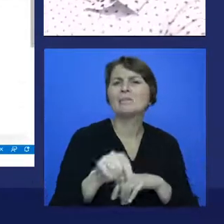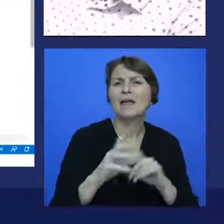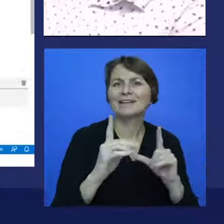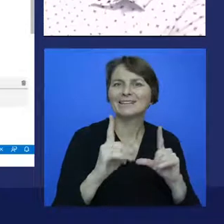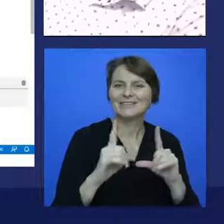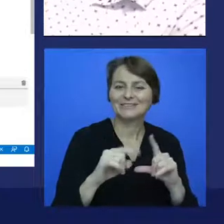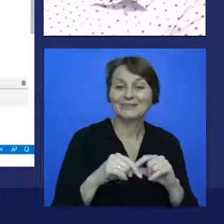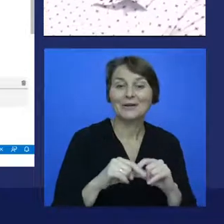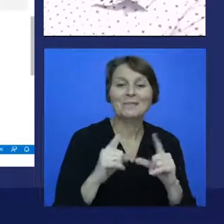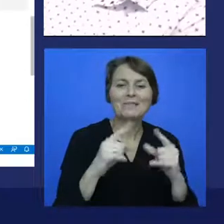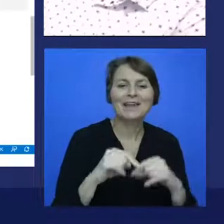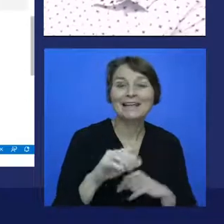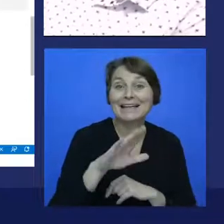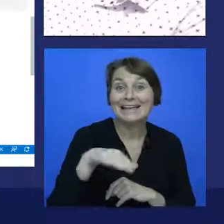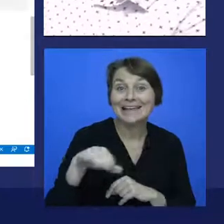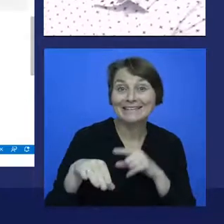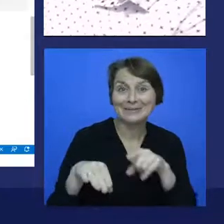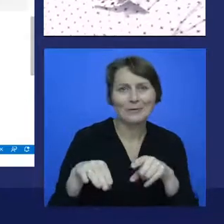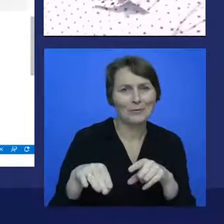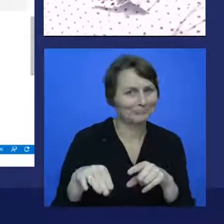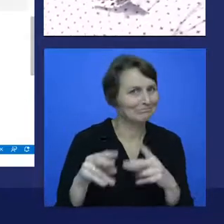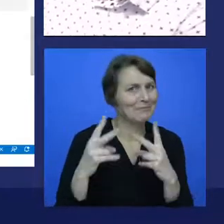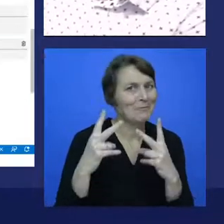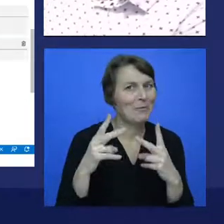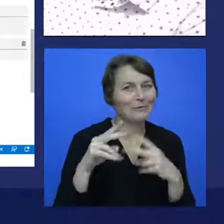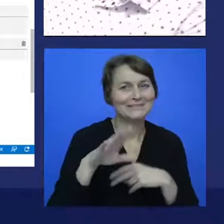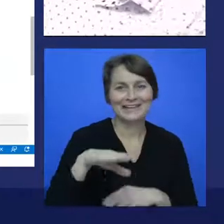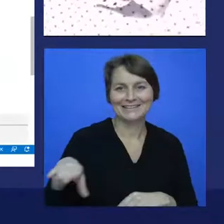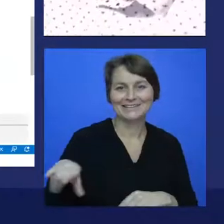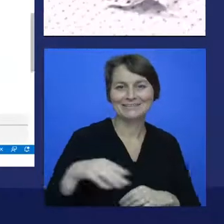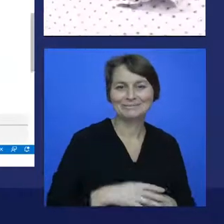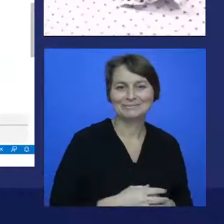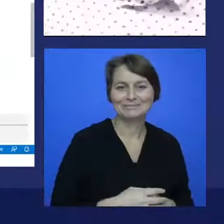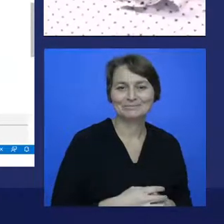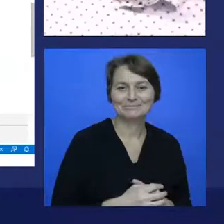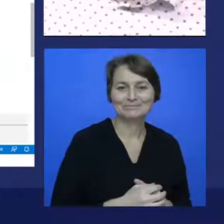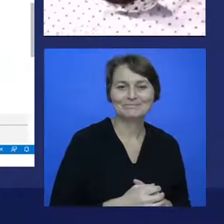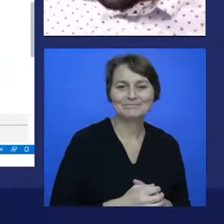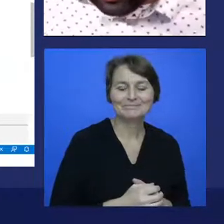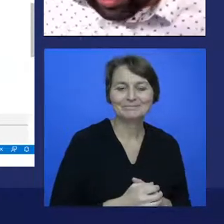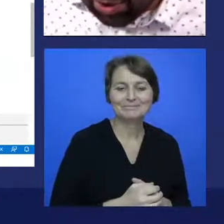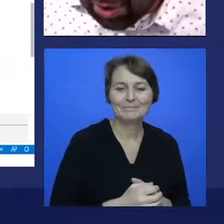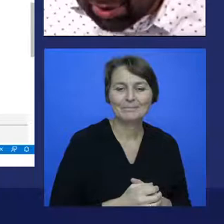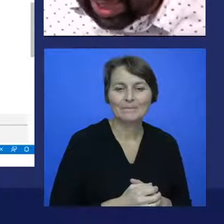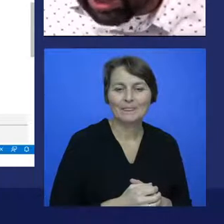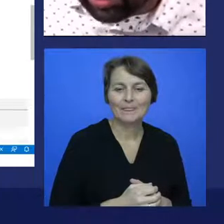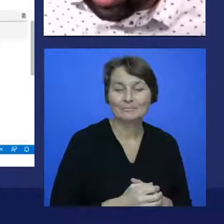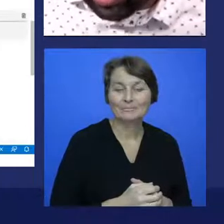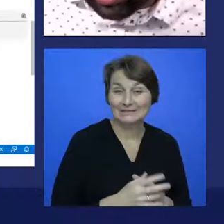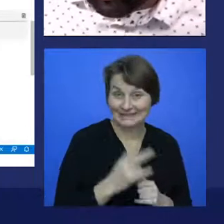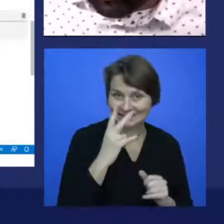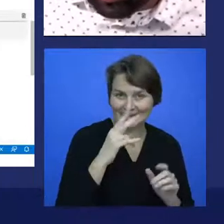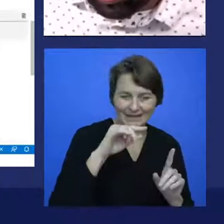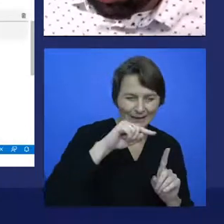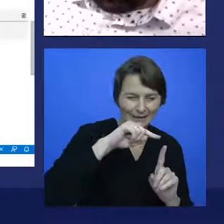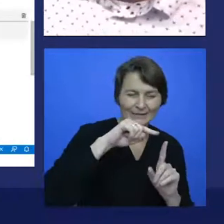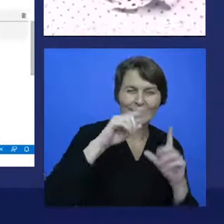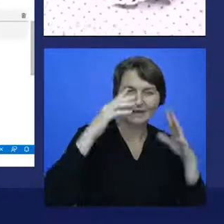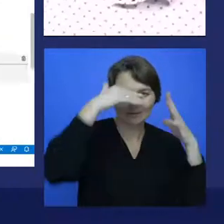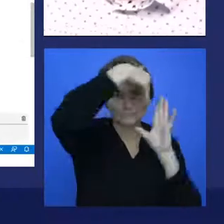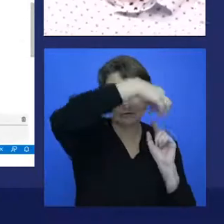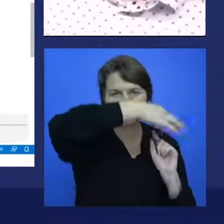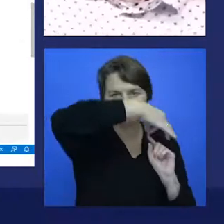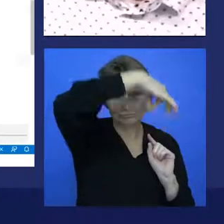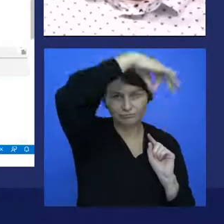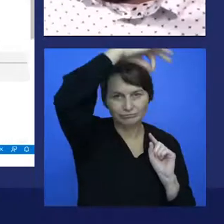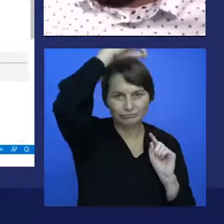super important. Here's the kids, right? Notice that we are going to do an image. Notice there are the edges and there are